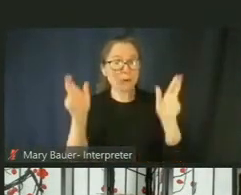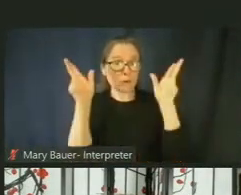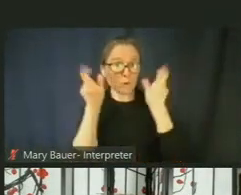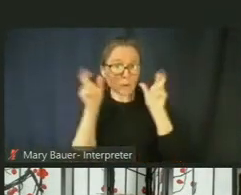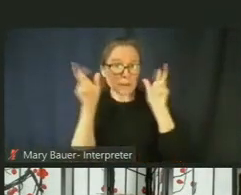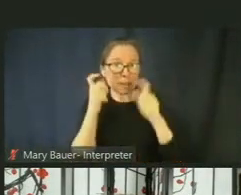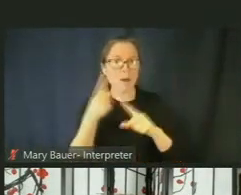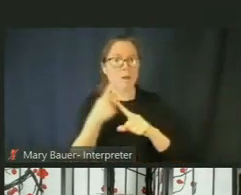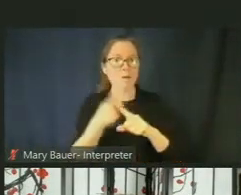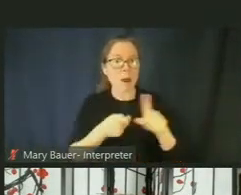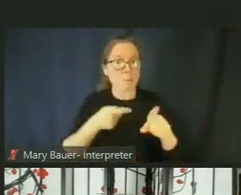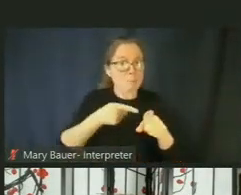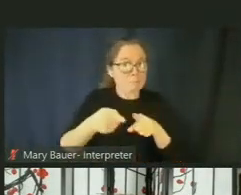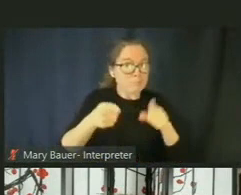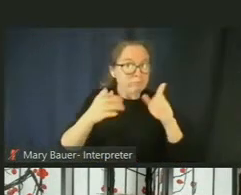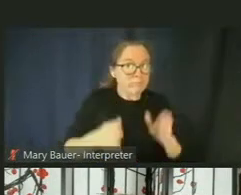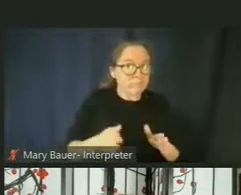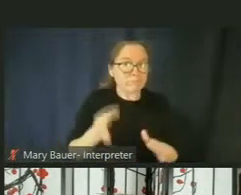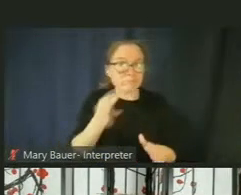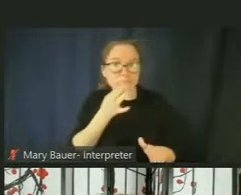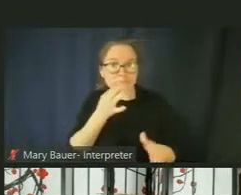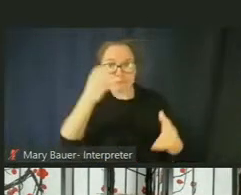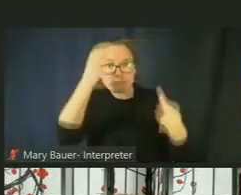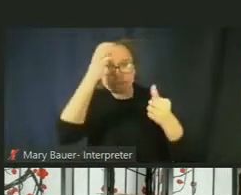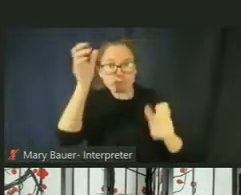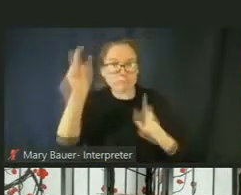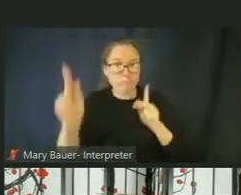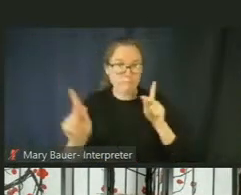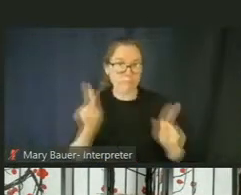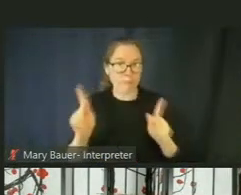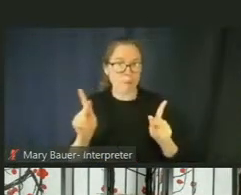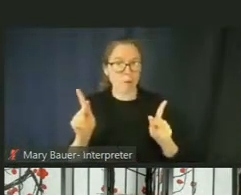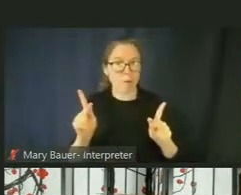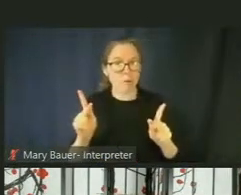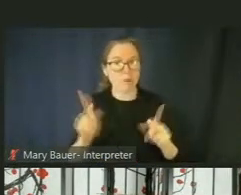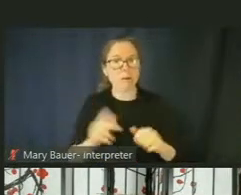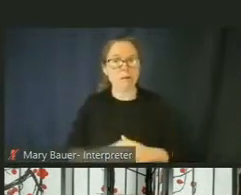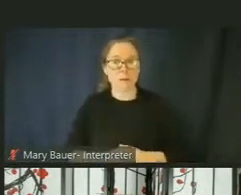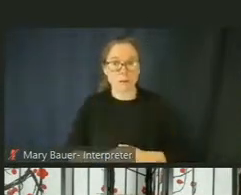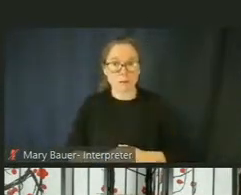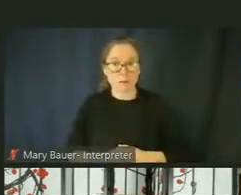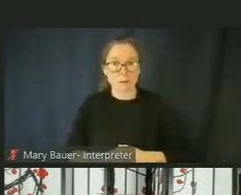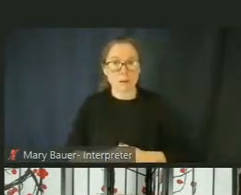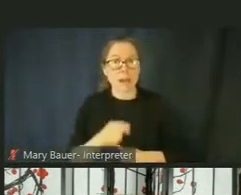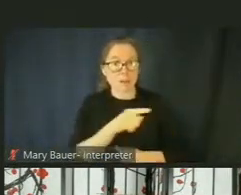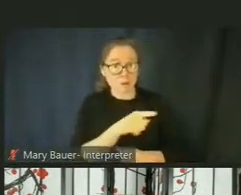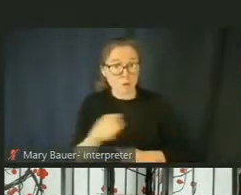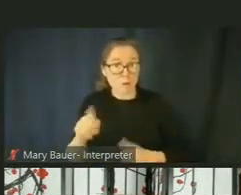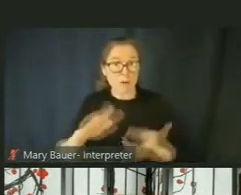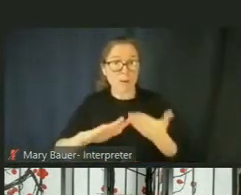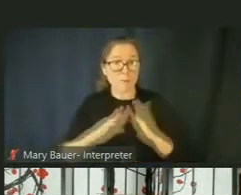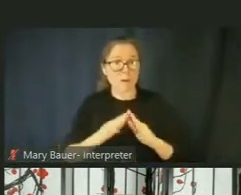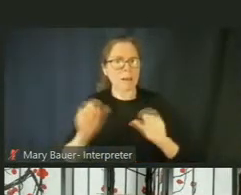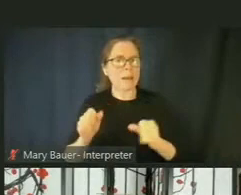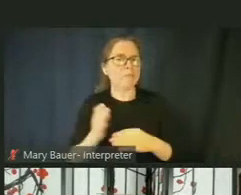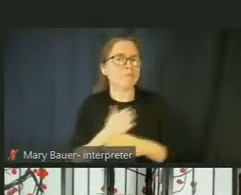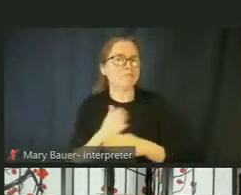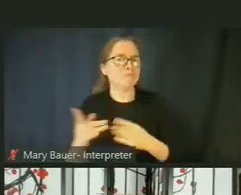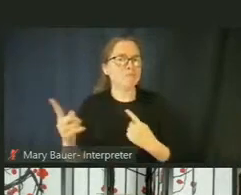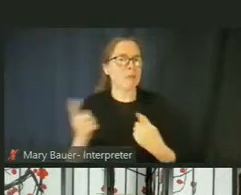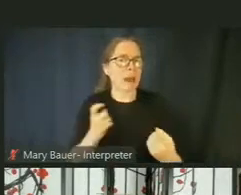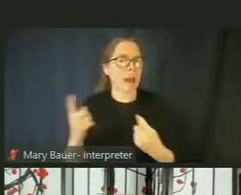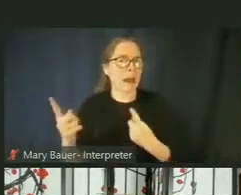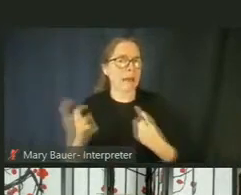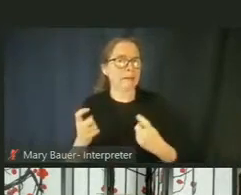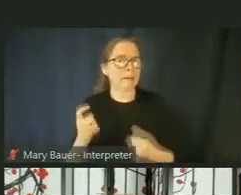medical professionals, as well as giving the community opportunities to share and ask questions, we found to be very useful